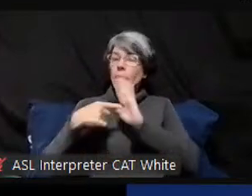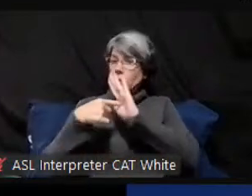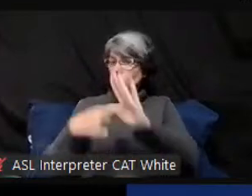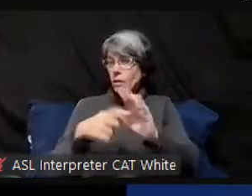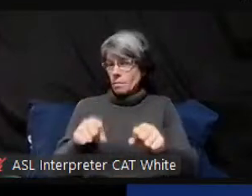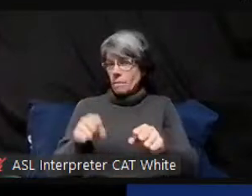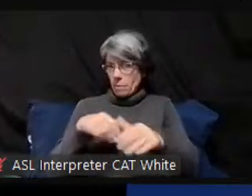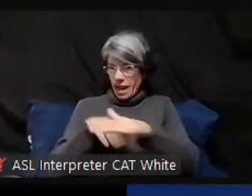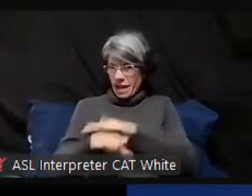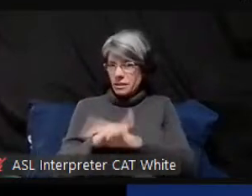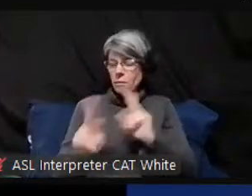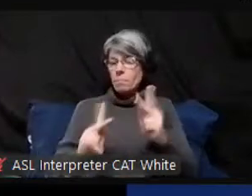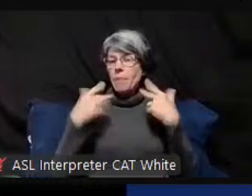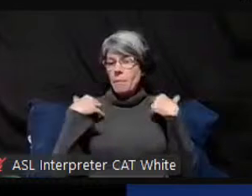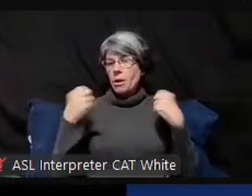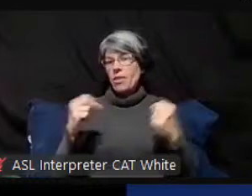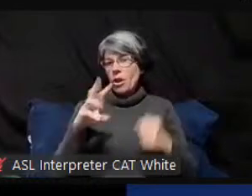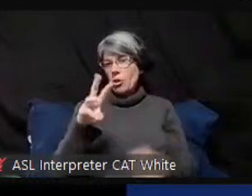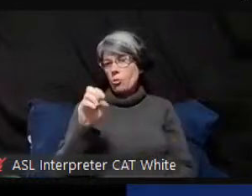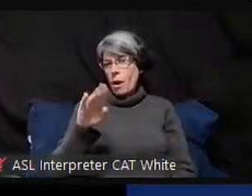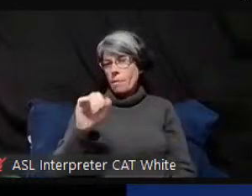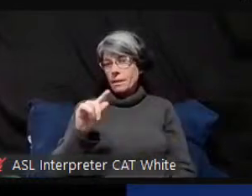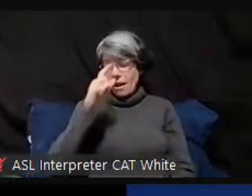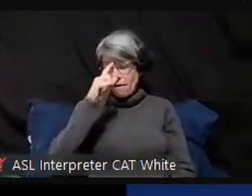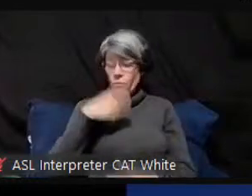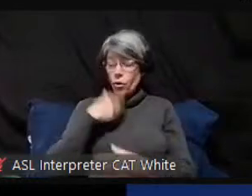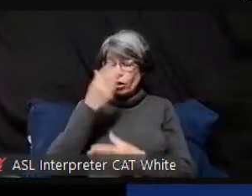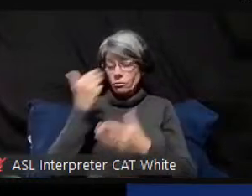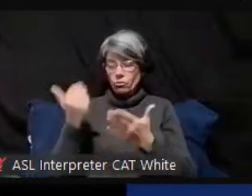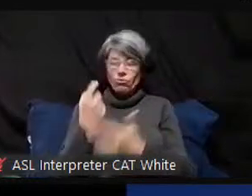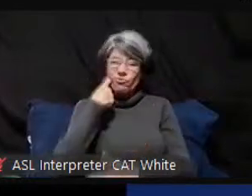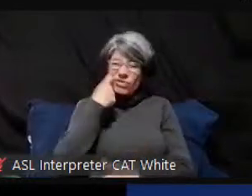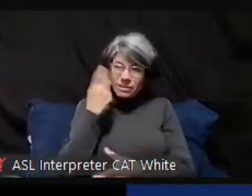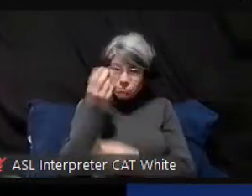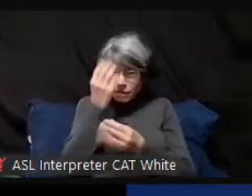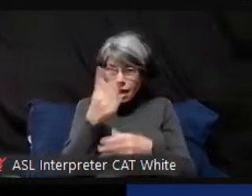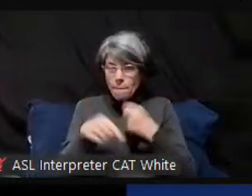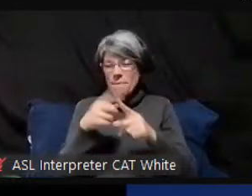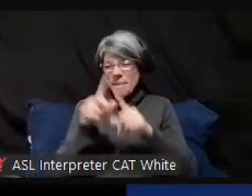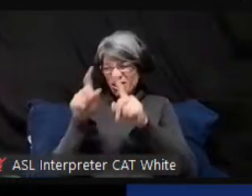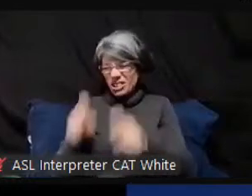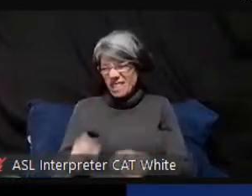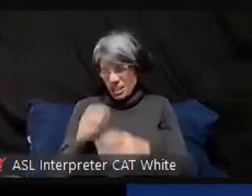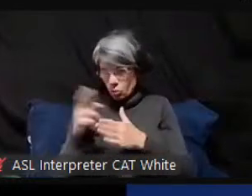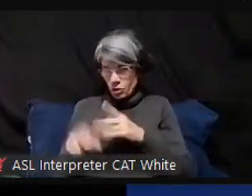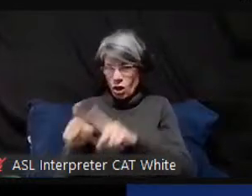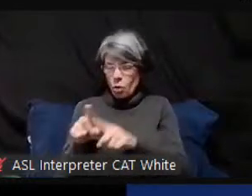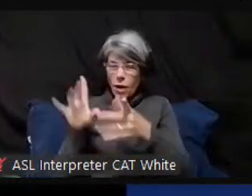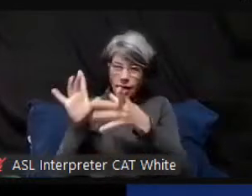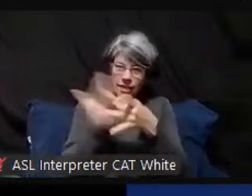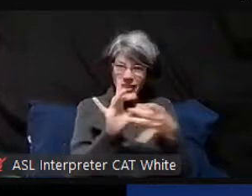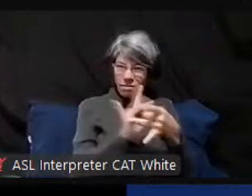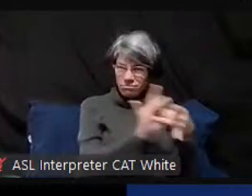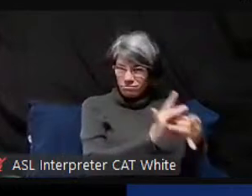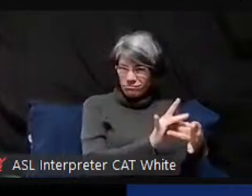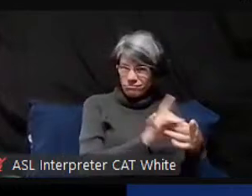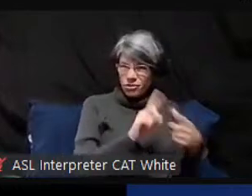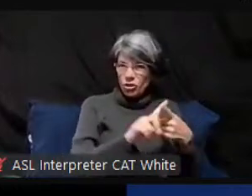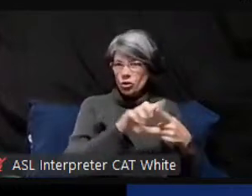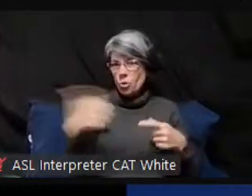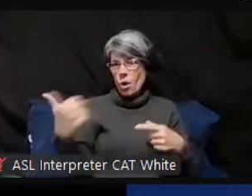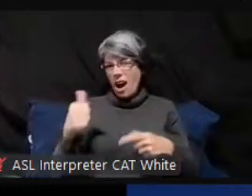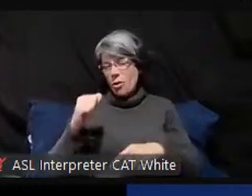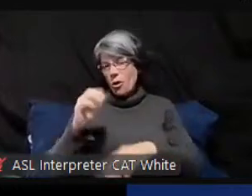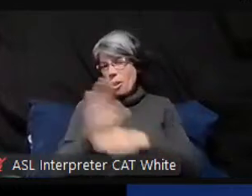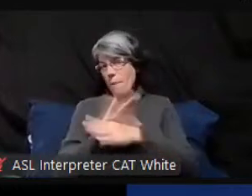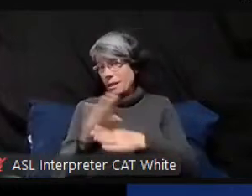to access Public Health's website for up-to-date information on testing results, as well as linkages to other